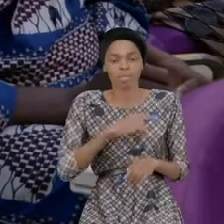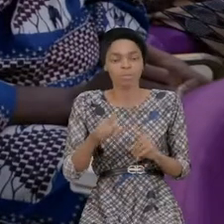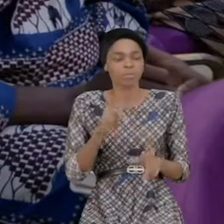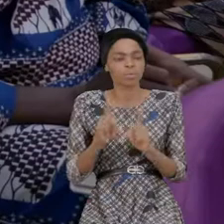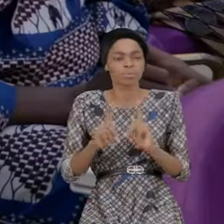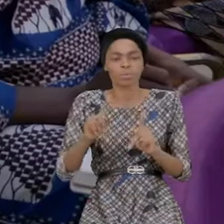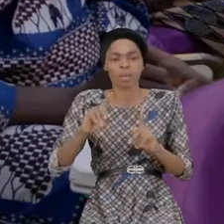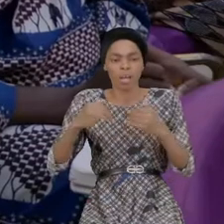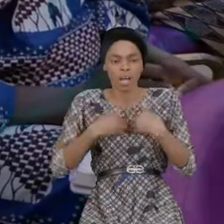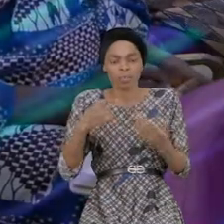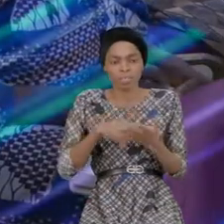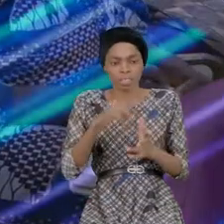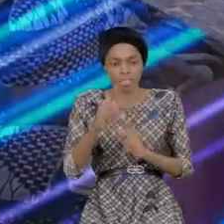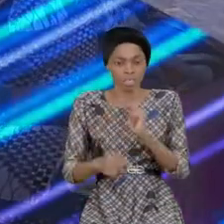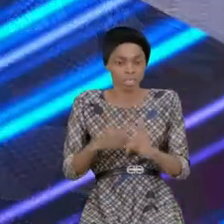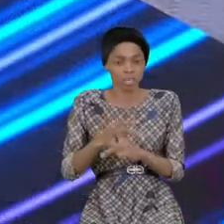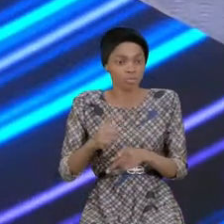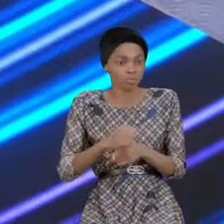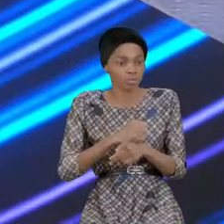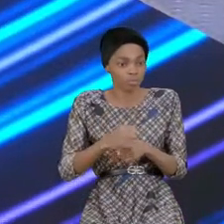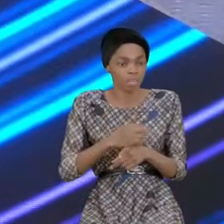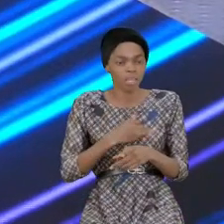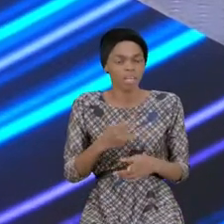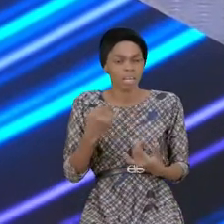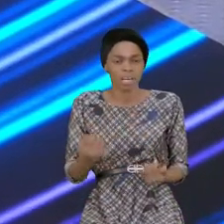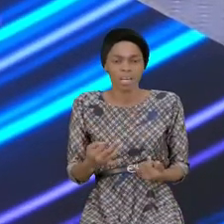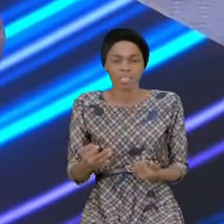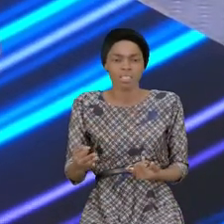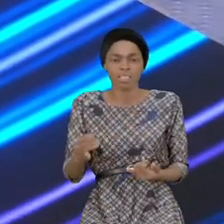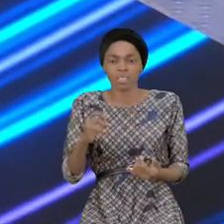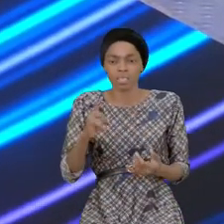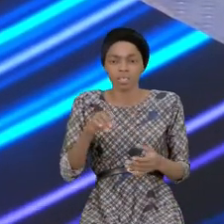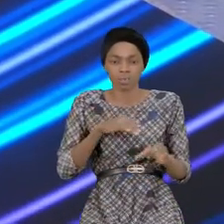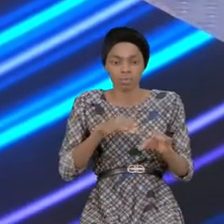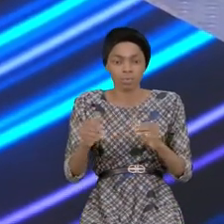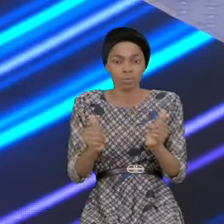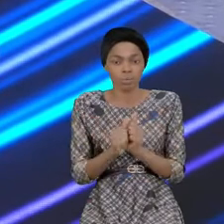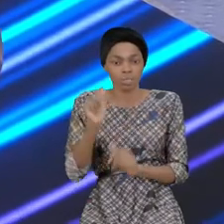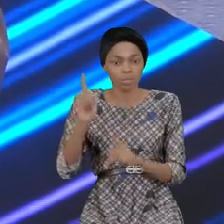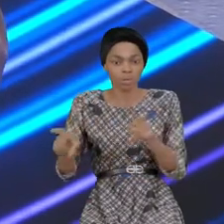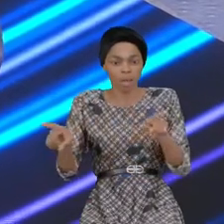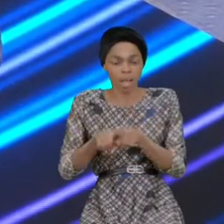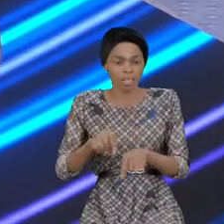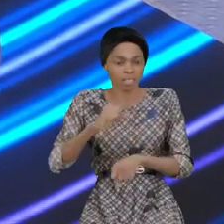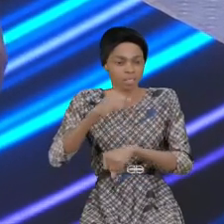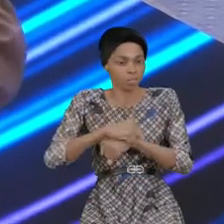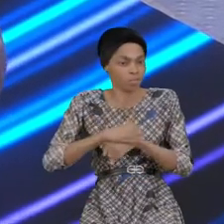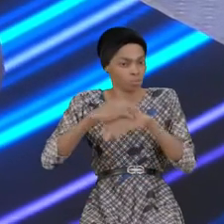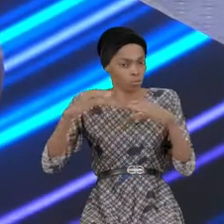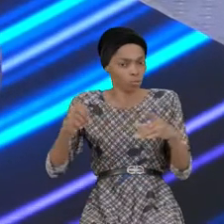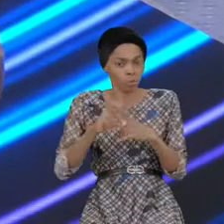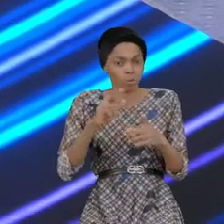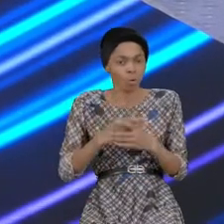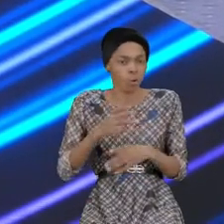they handle people as if those people are stone or stick, and